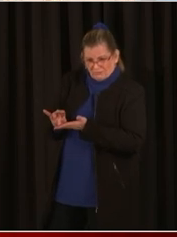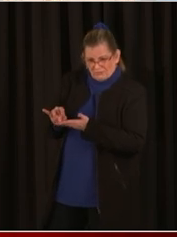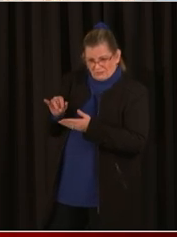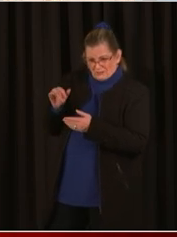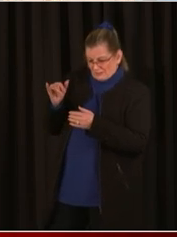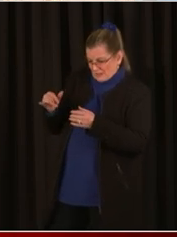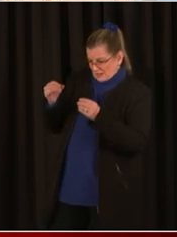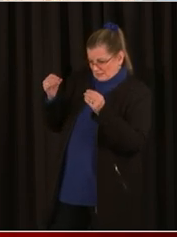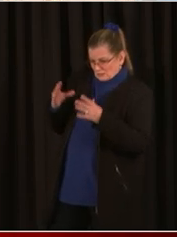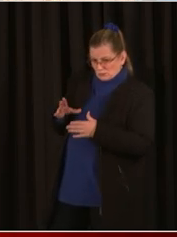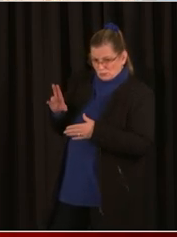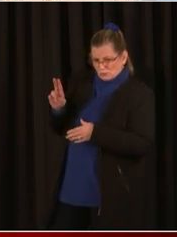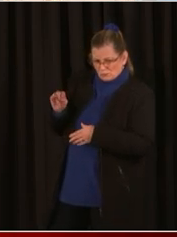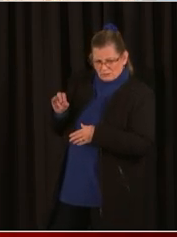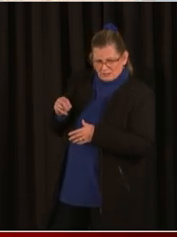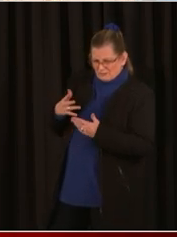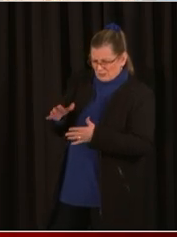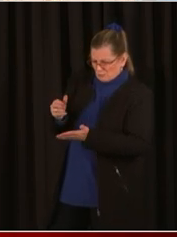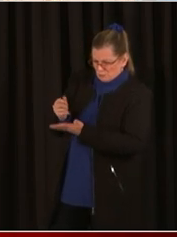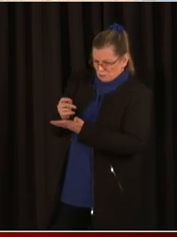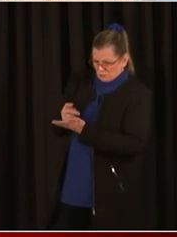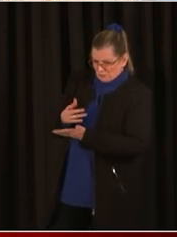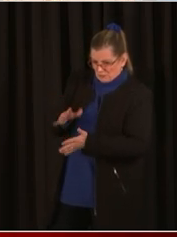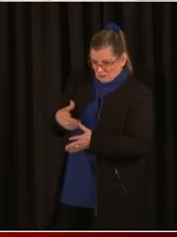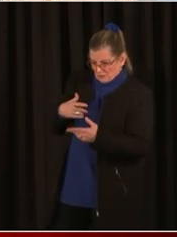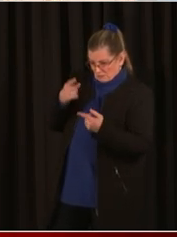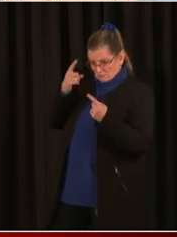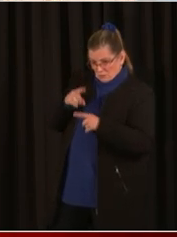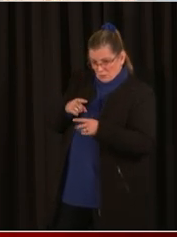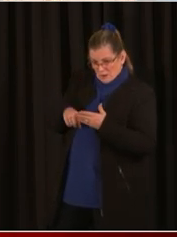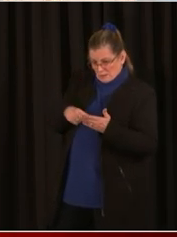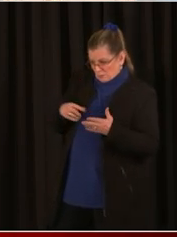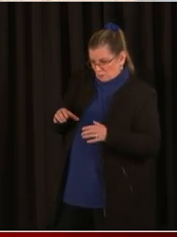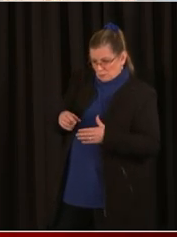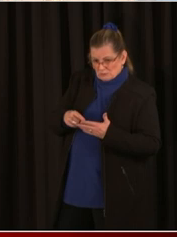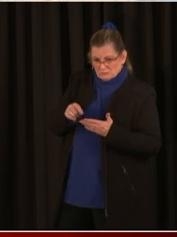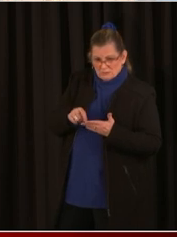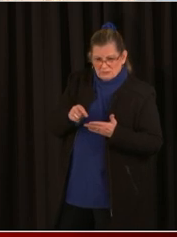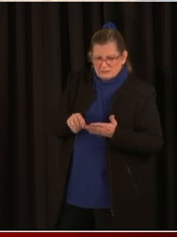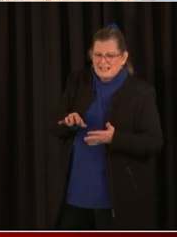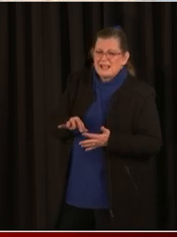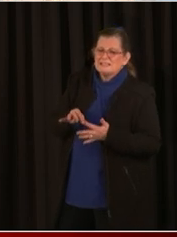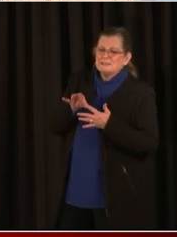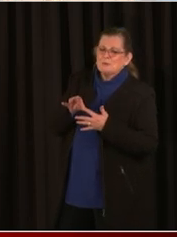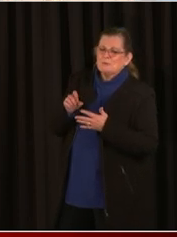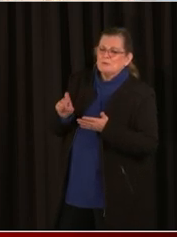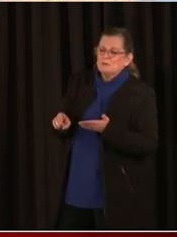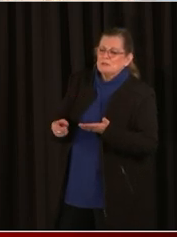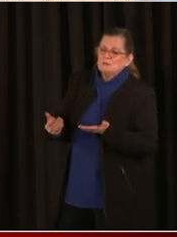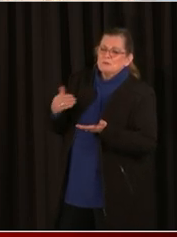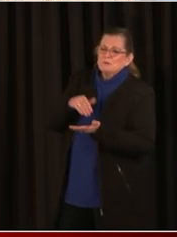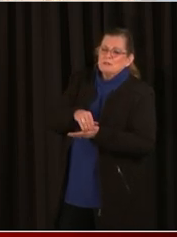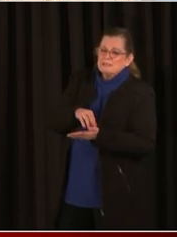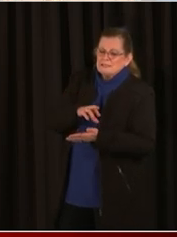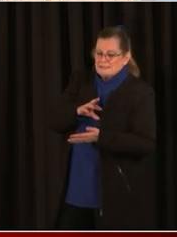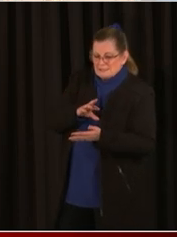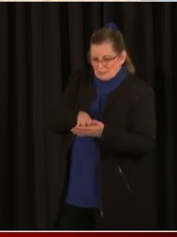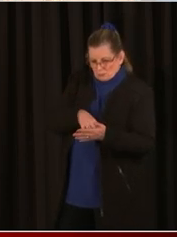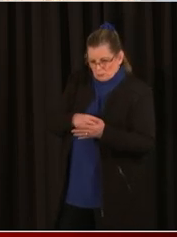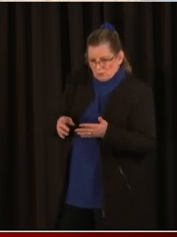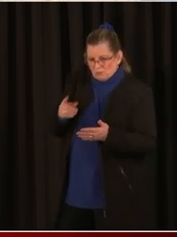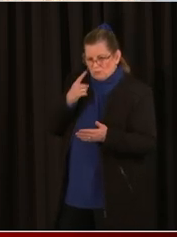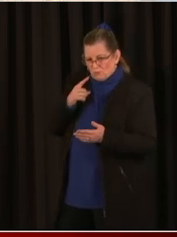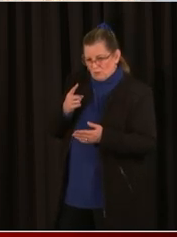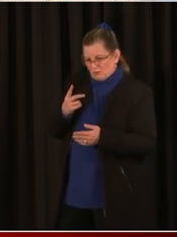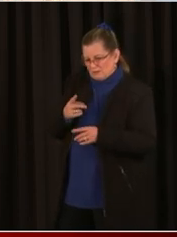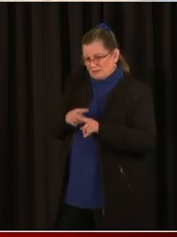going to do, and said that we're doing them, except in the case of needing to reschedule a walkthrough at 2 schools out